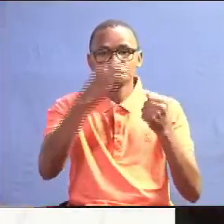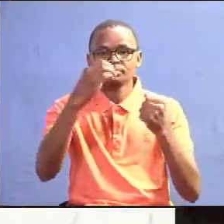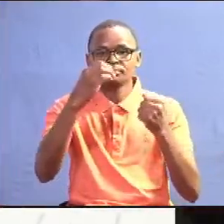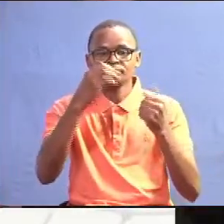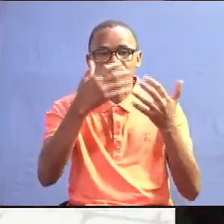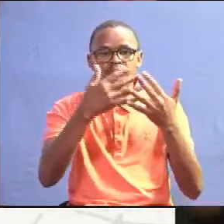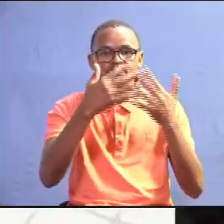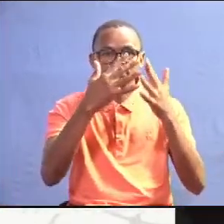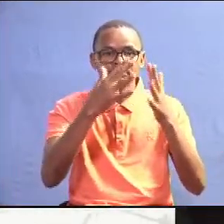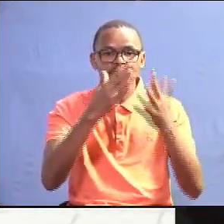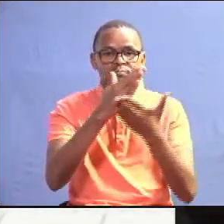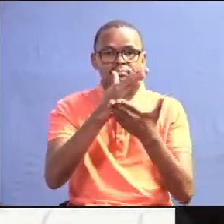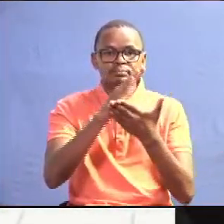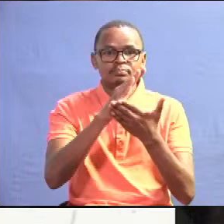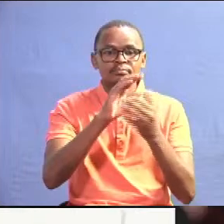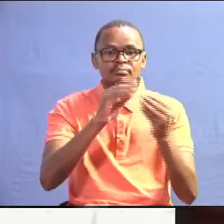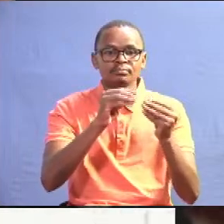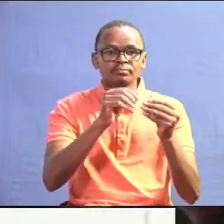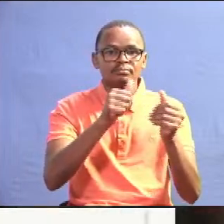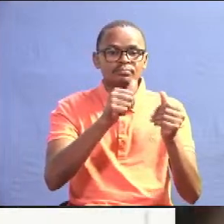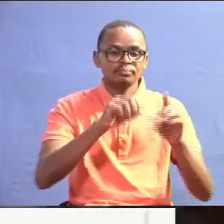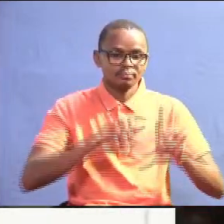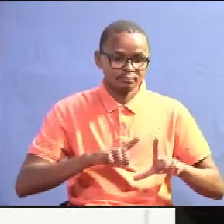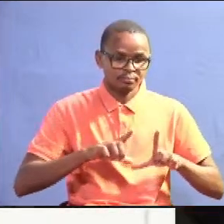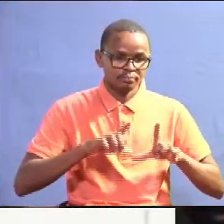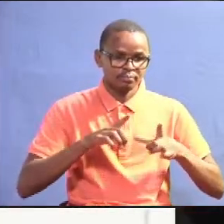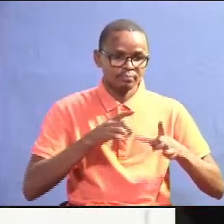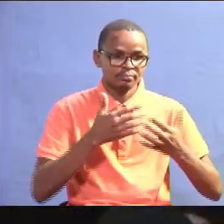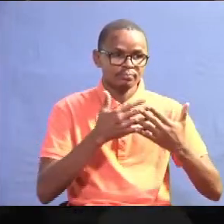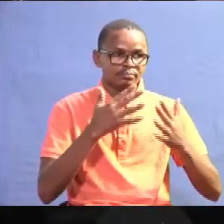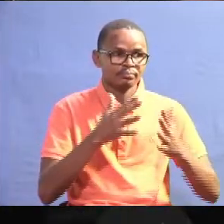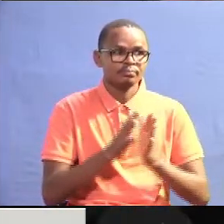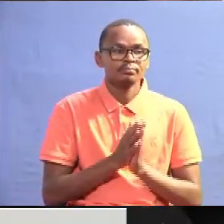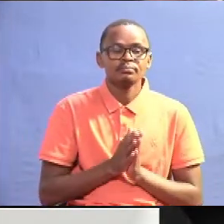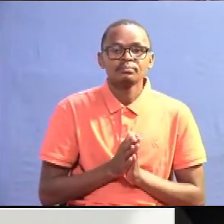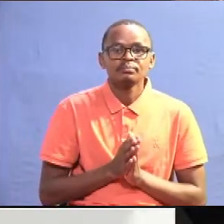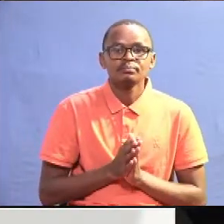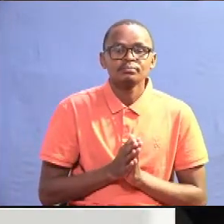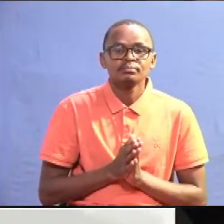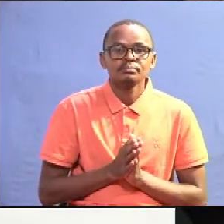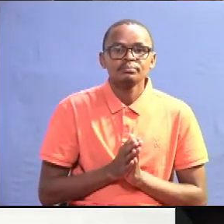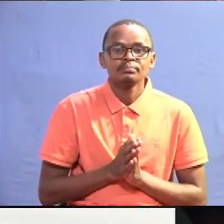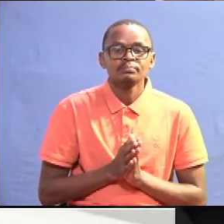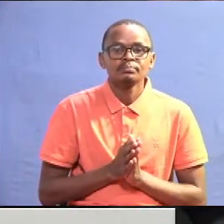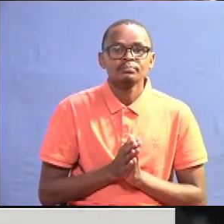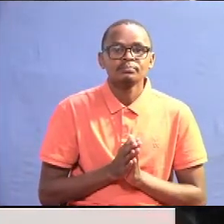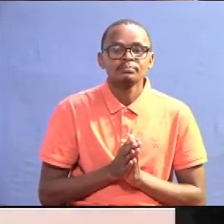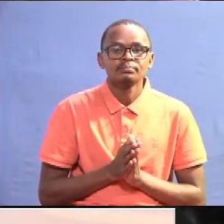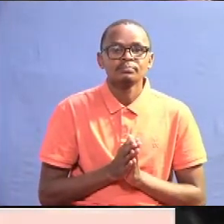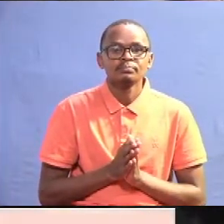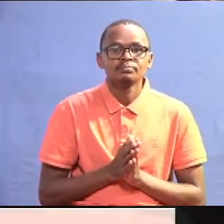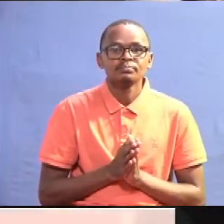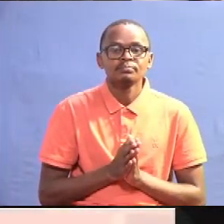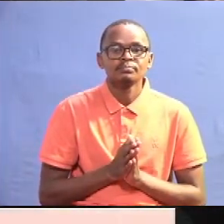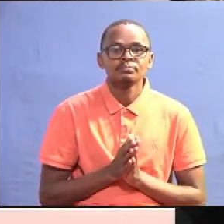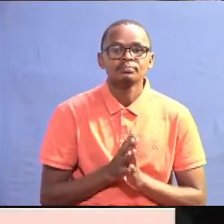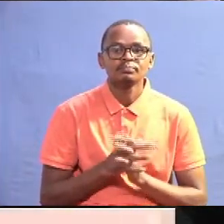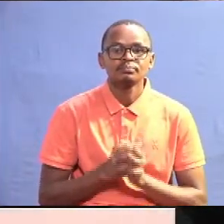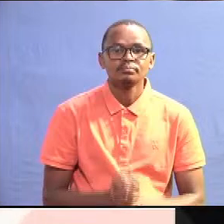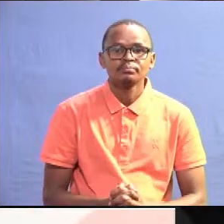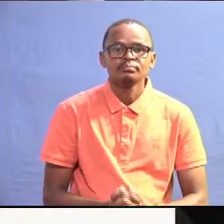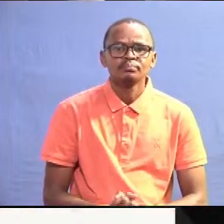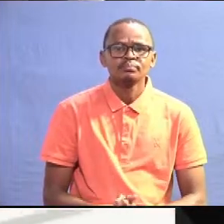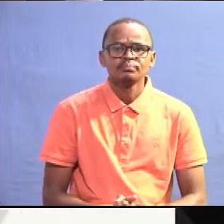prisoners, some of them serving life sentences for murdering Israelis. Our joy is incomplete because